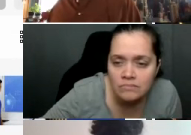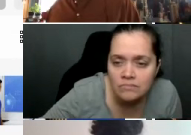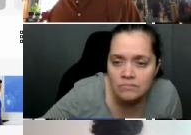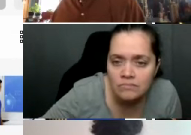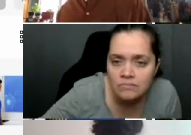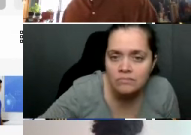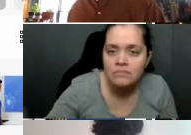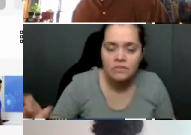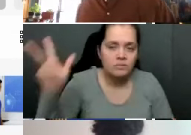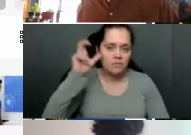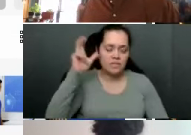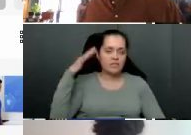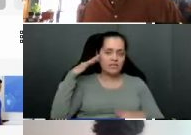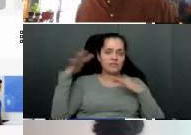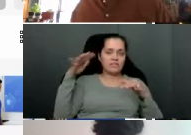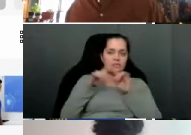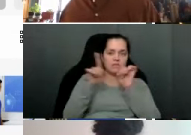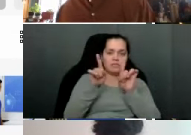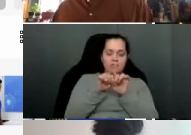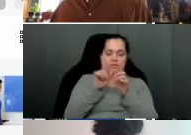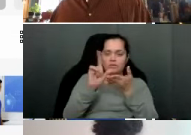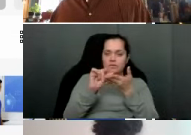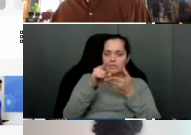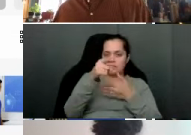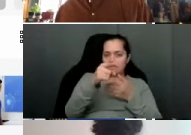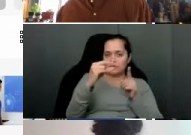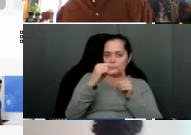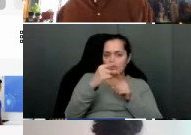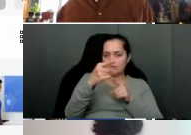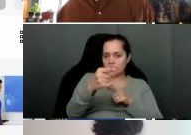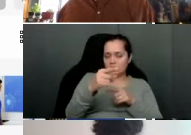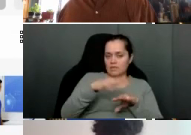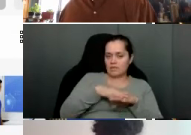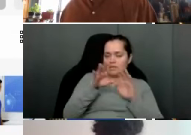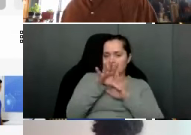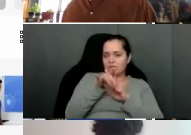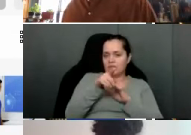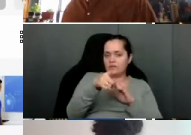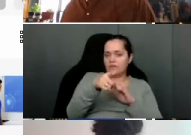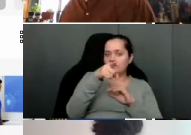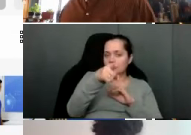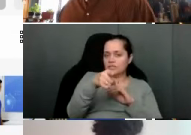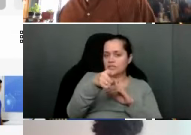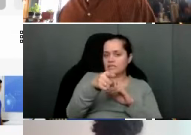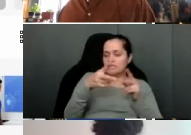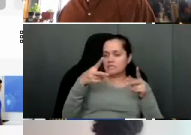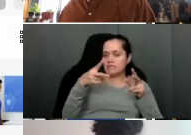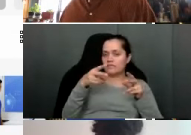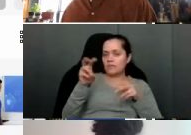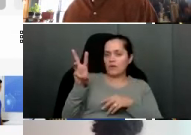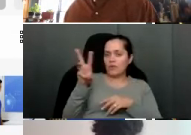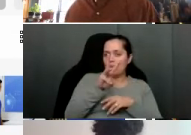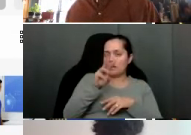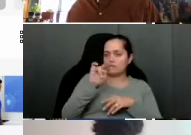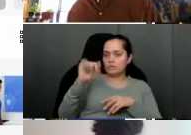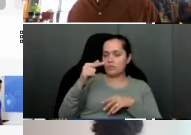hear the sound, but it's also printed. The words are printed on the video. So this is a clip from the West Wing TV